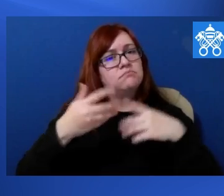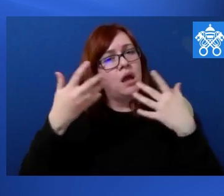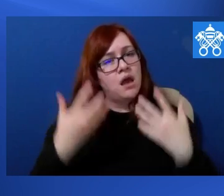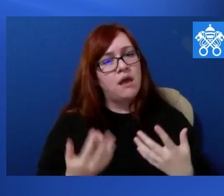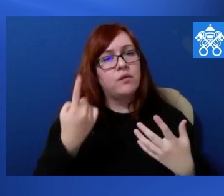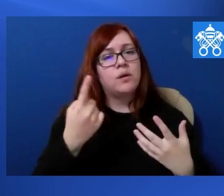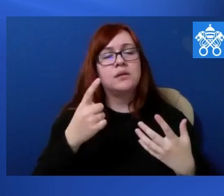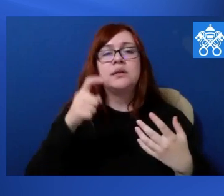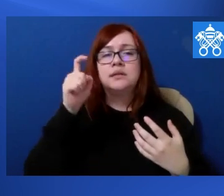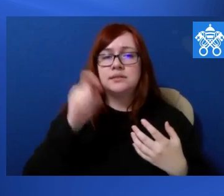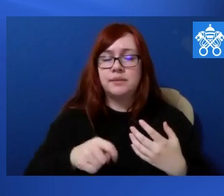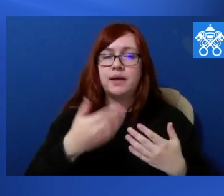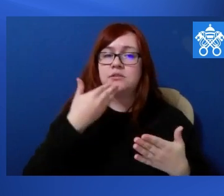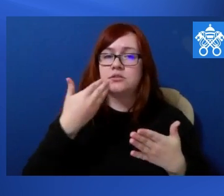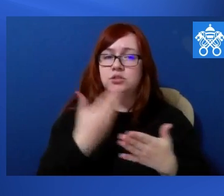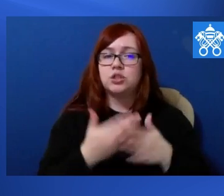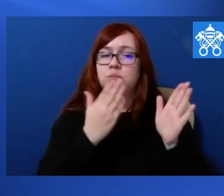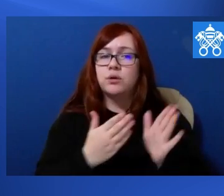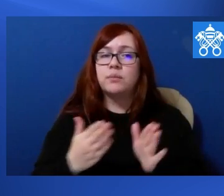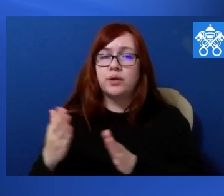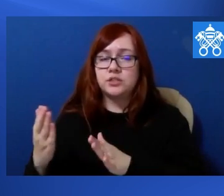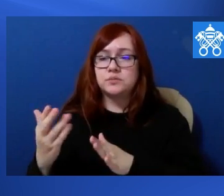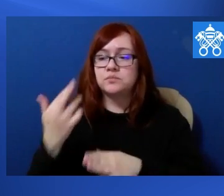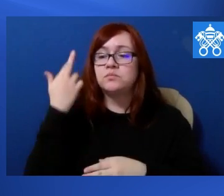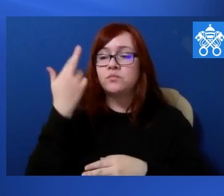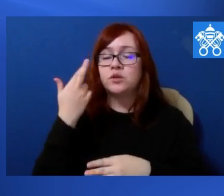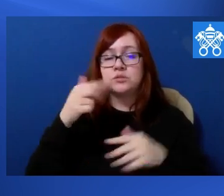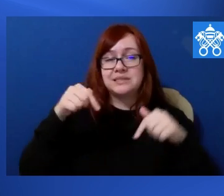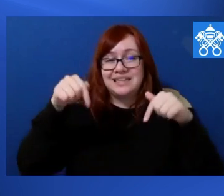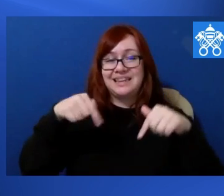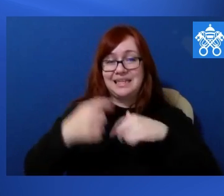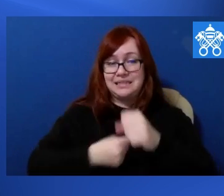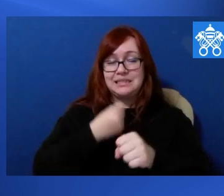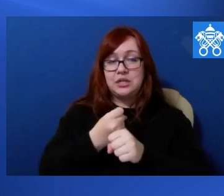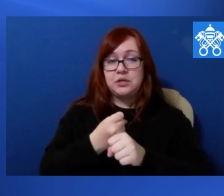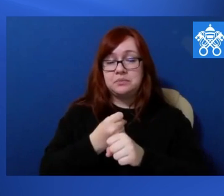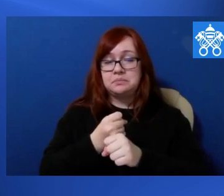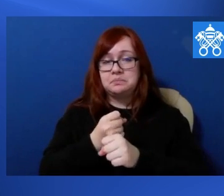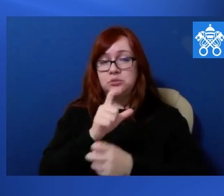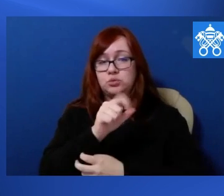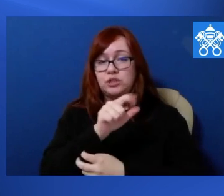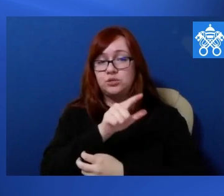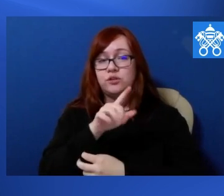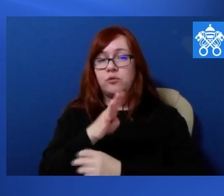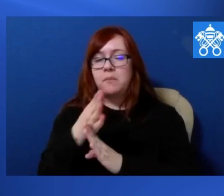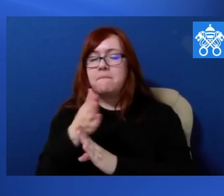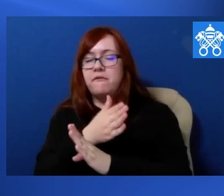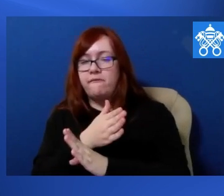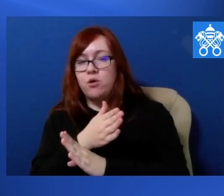preparation. That is why this coming year, which precedes the Jubilee, is dedicated to